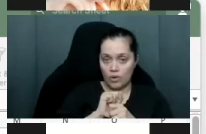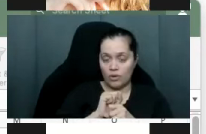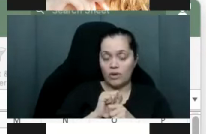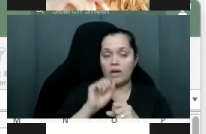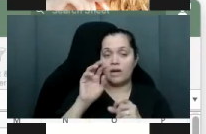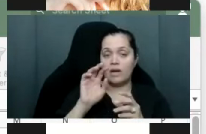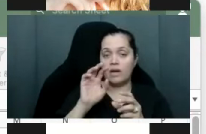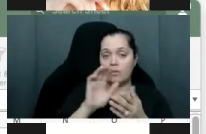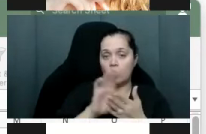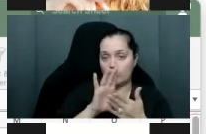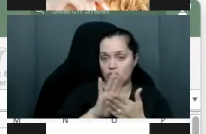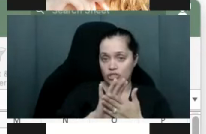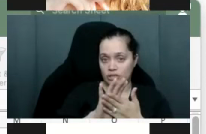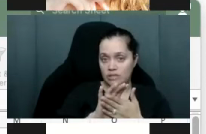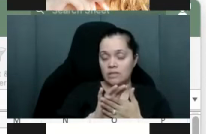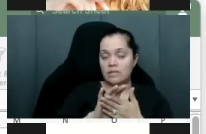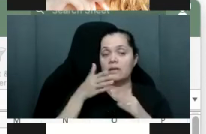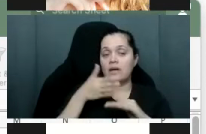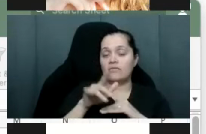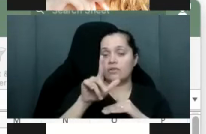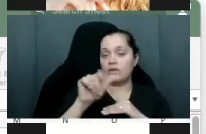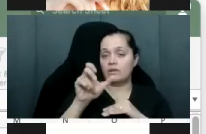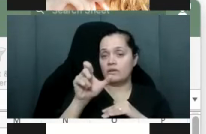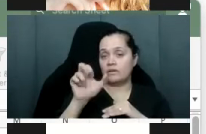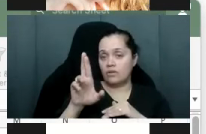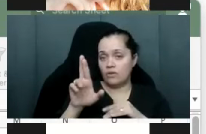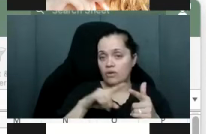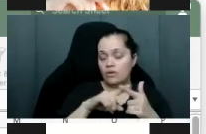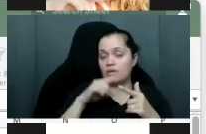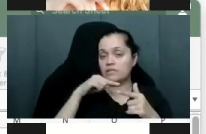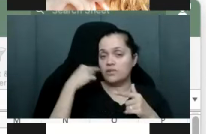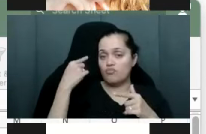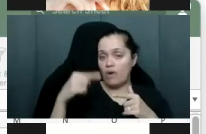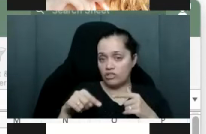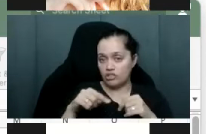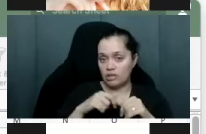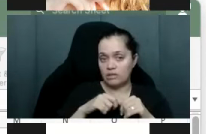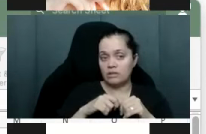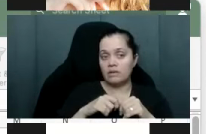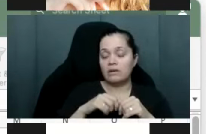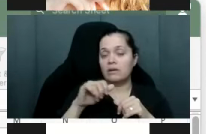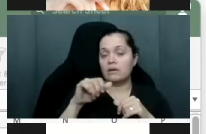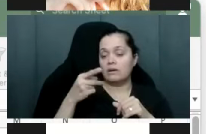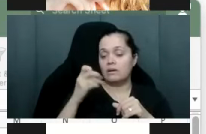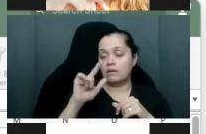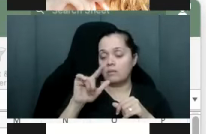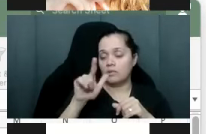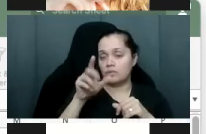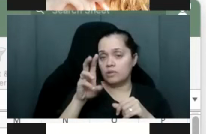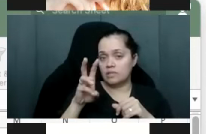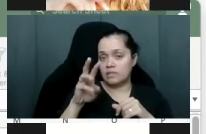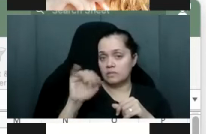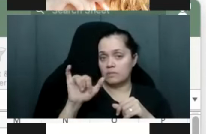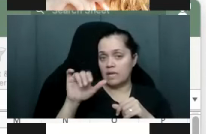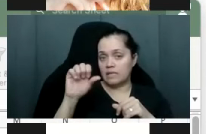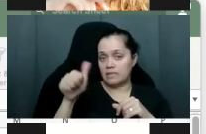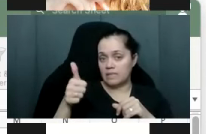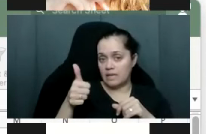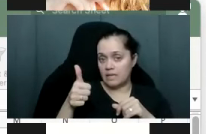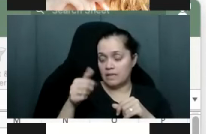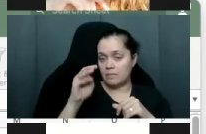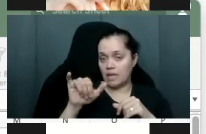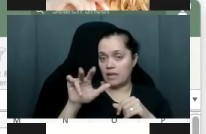worksheet. After LA CAR comes the Russian domain, April 26th to May 10th. May